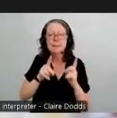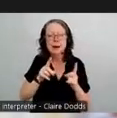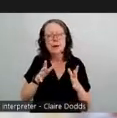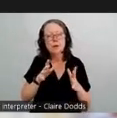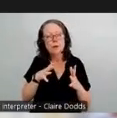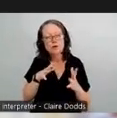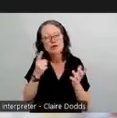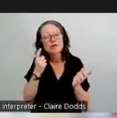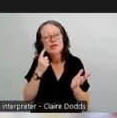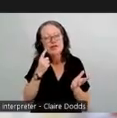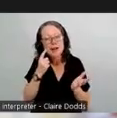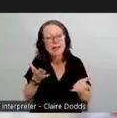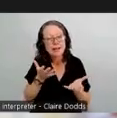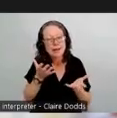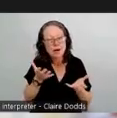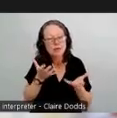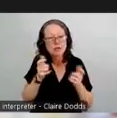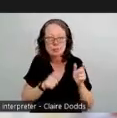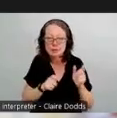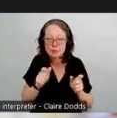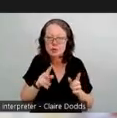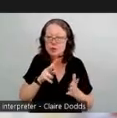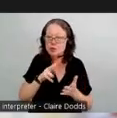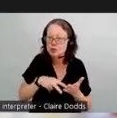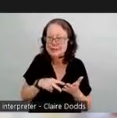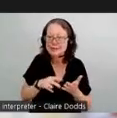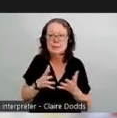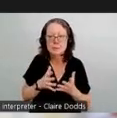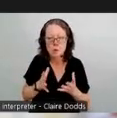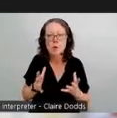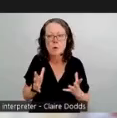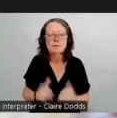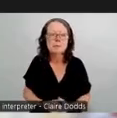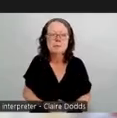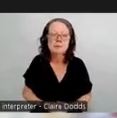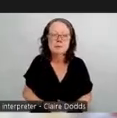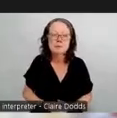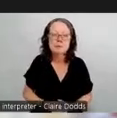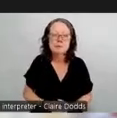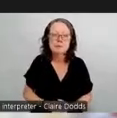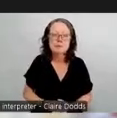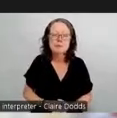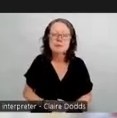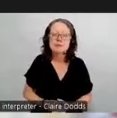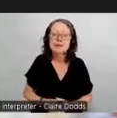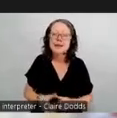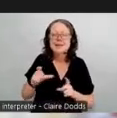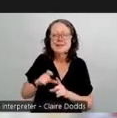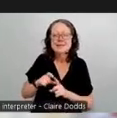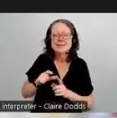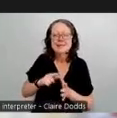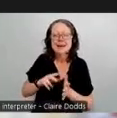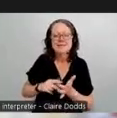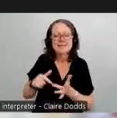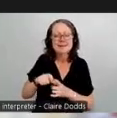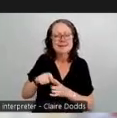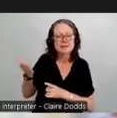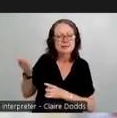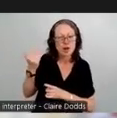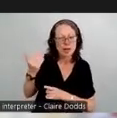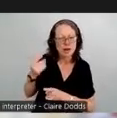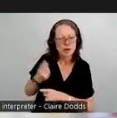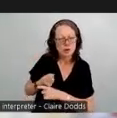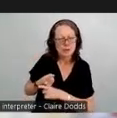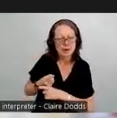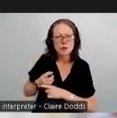encourage people in this area. And something David said about people doing things together, that idea of reading